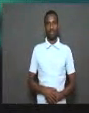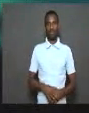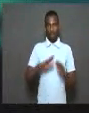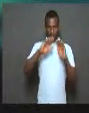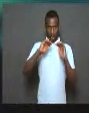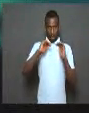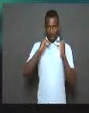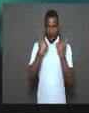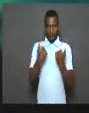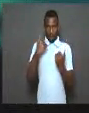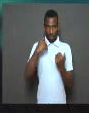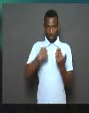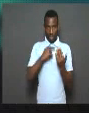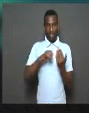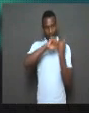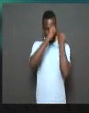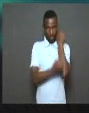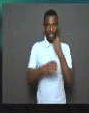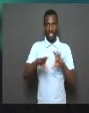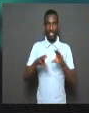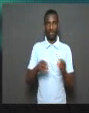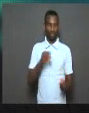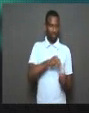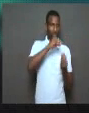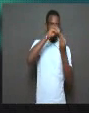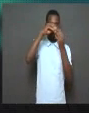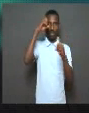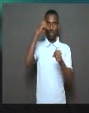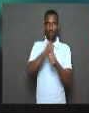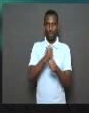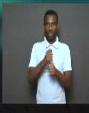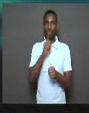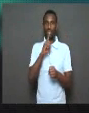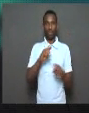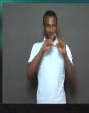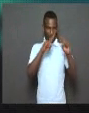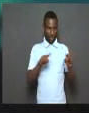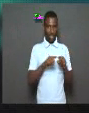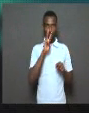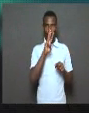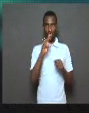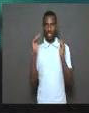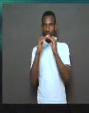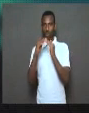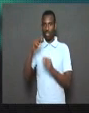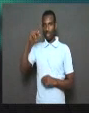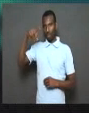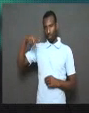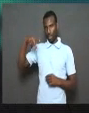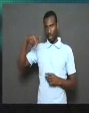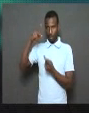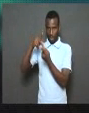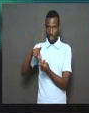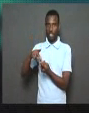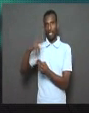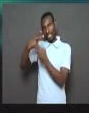Since we established that the increase in work is equal to pressure times